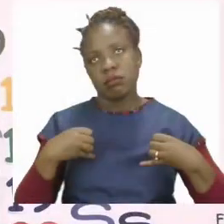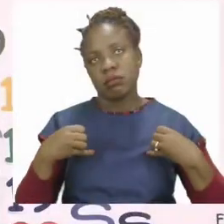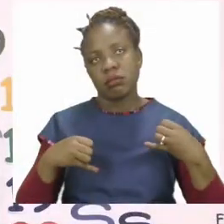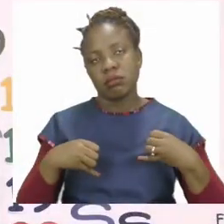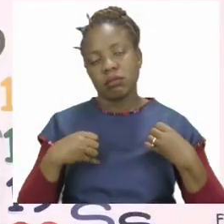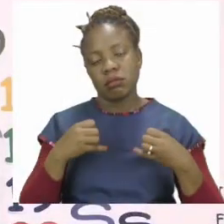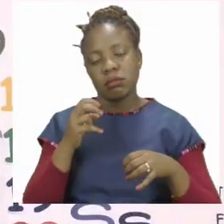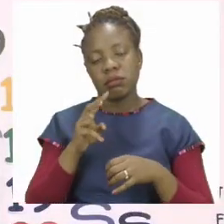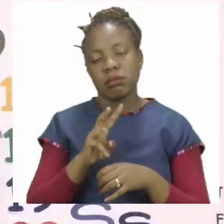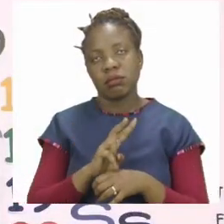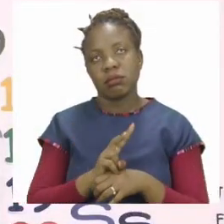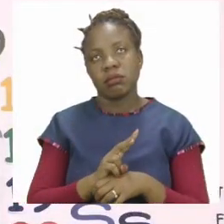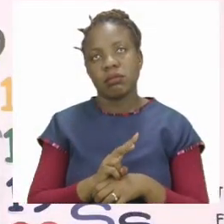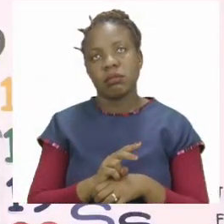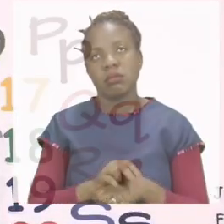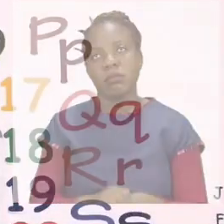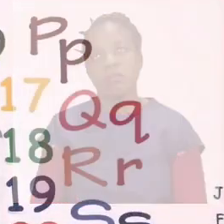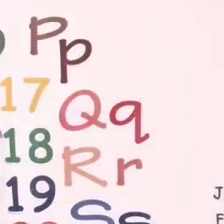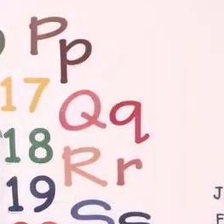after this short break.